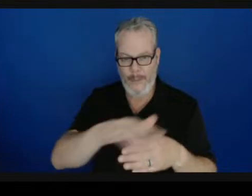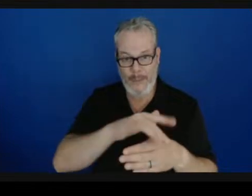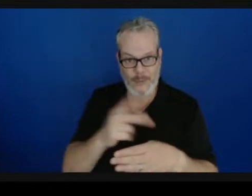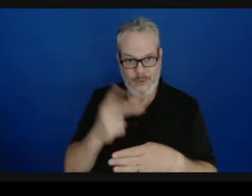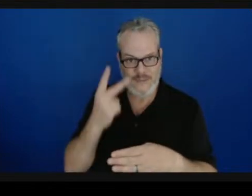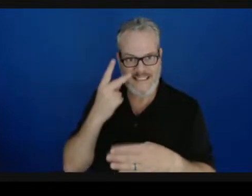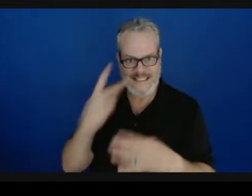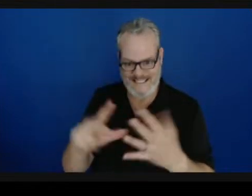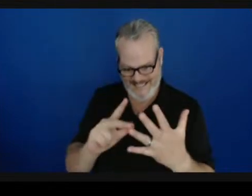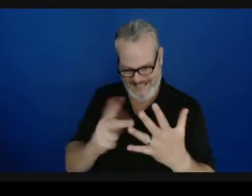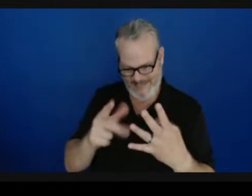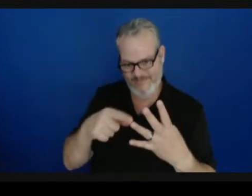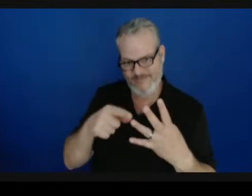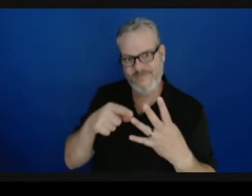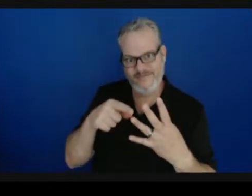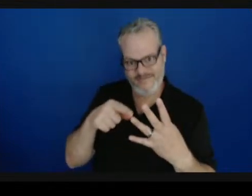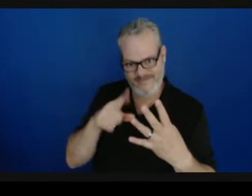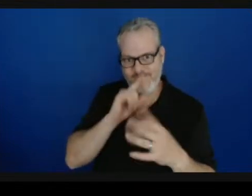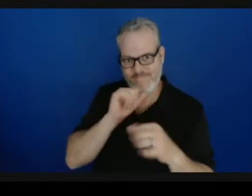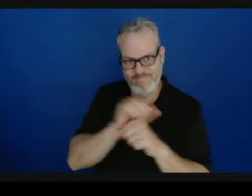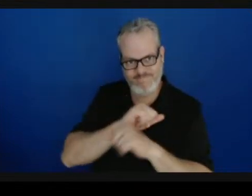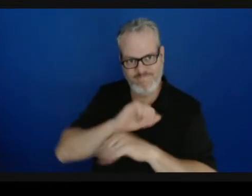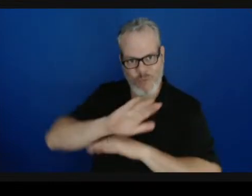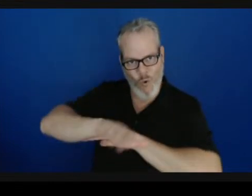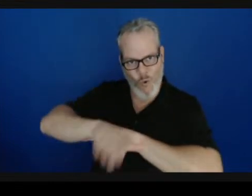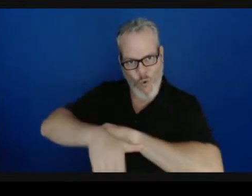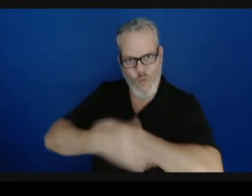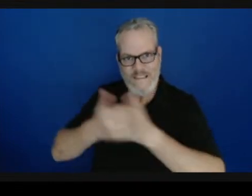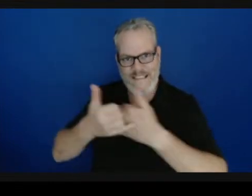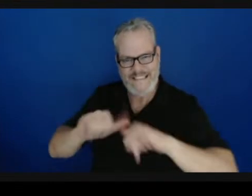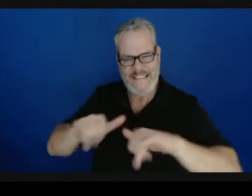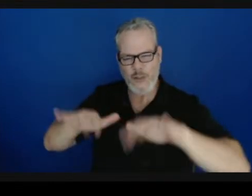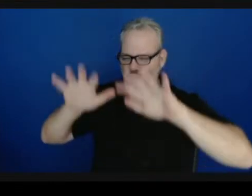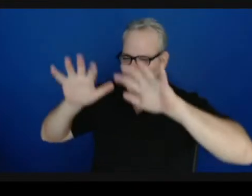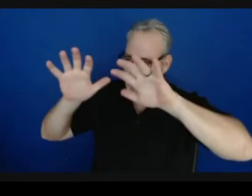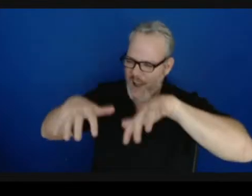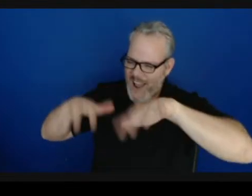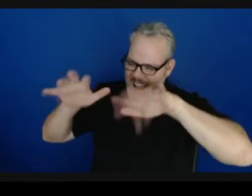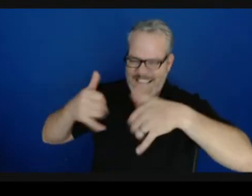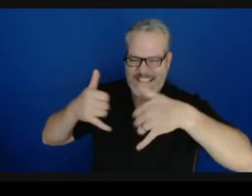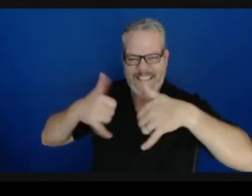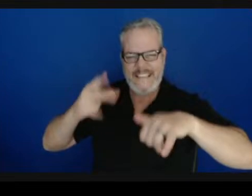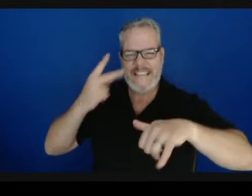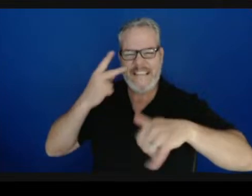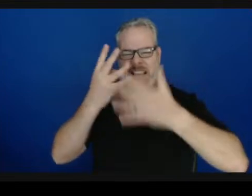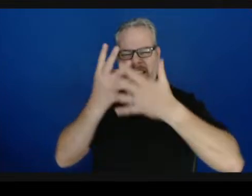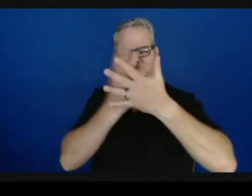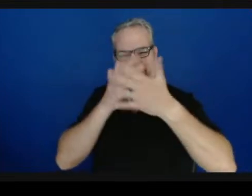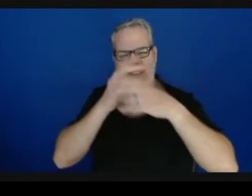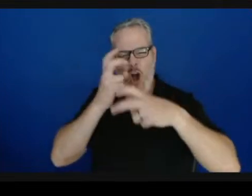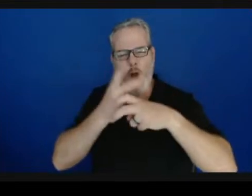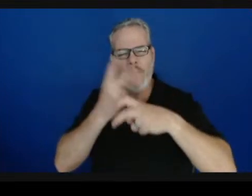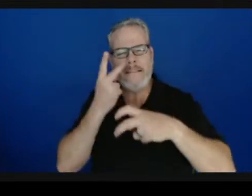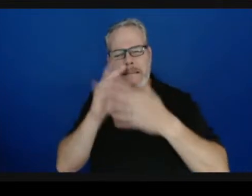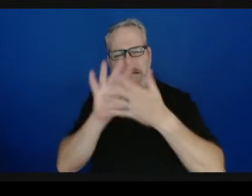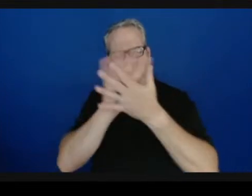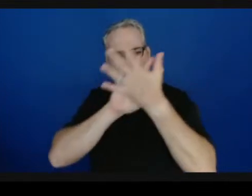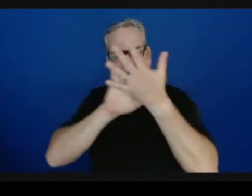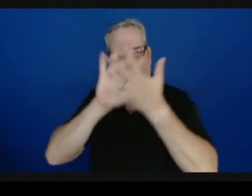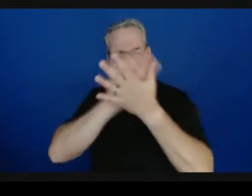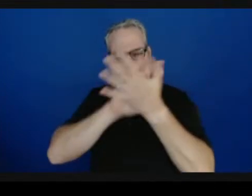through the night. It's still moist out there. It's raining, so you get some bad frames in there, but it shows you what's glowing and what's